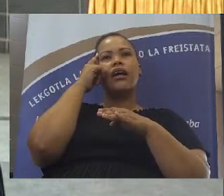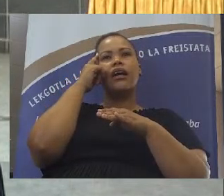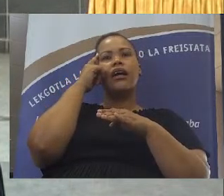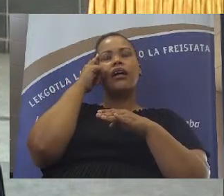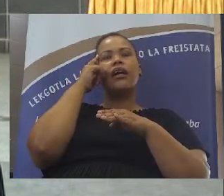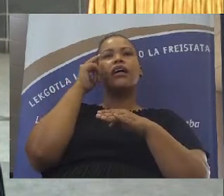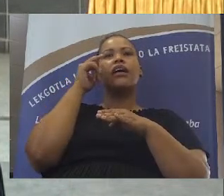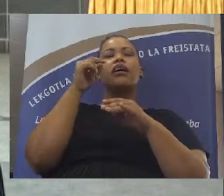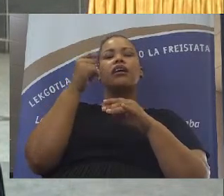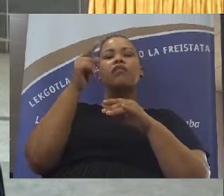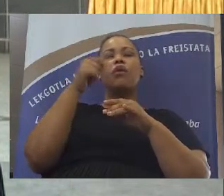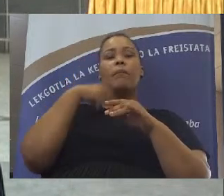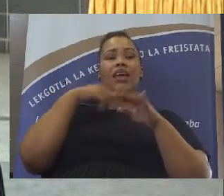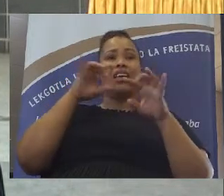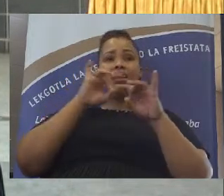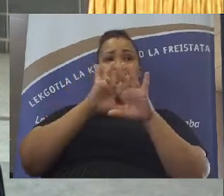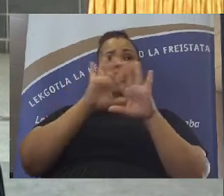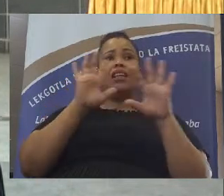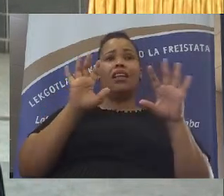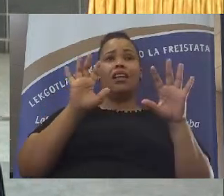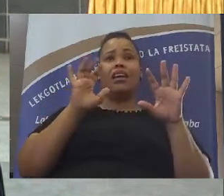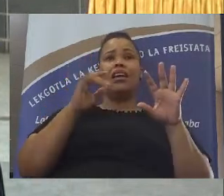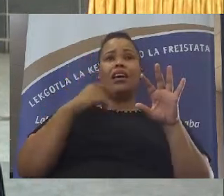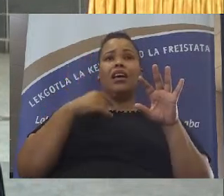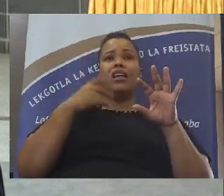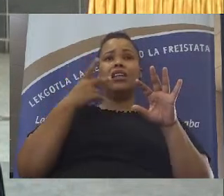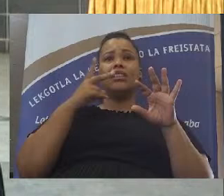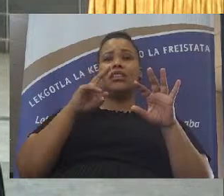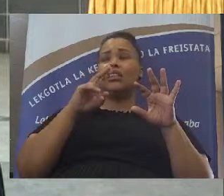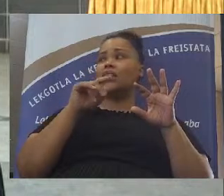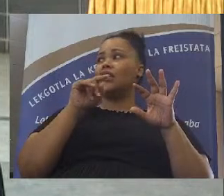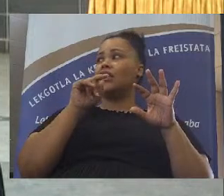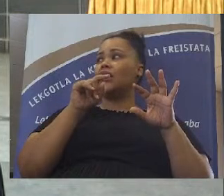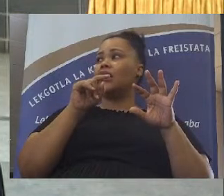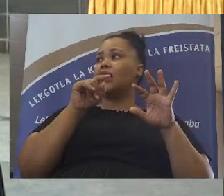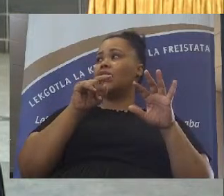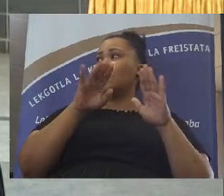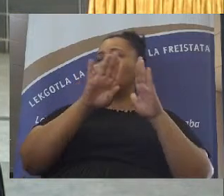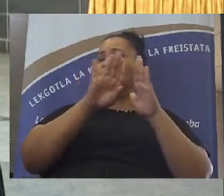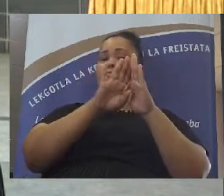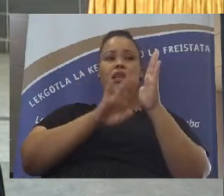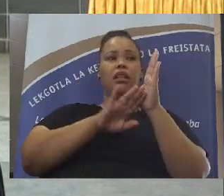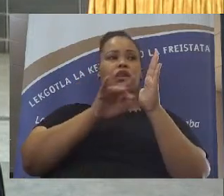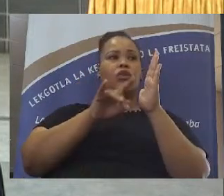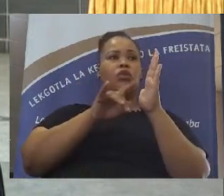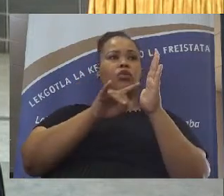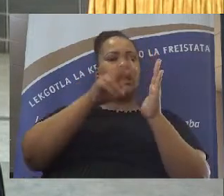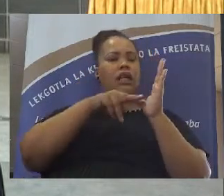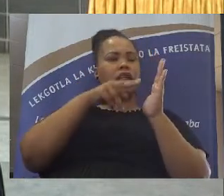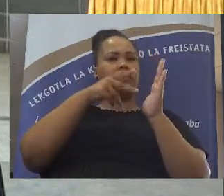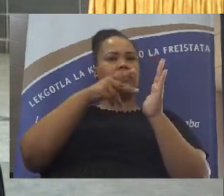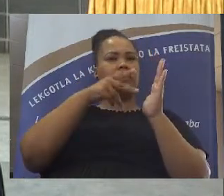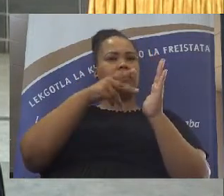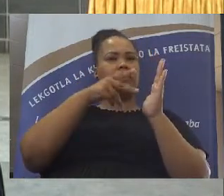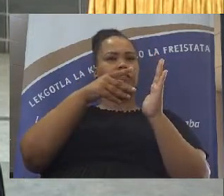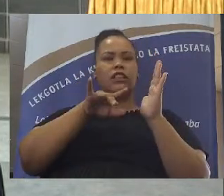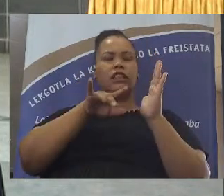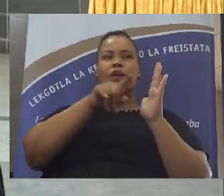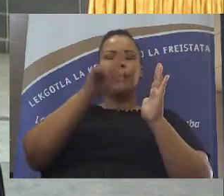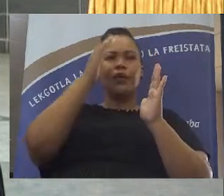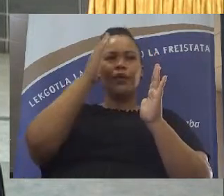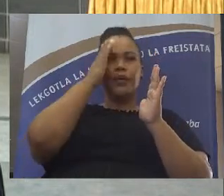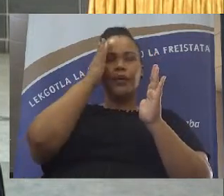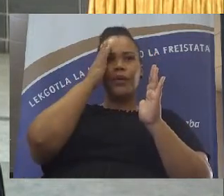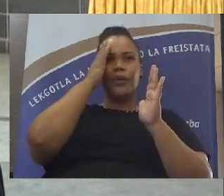that is voor mij clear dat het lijkt voor mij, je hebt already deur die bill gegaan. En je weet van